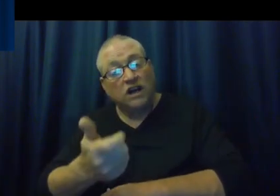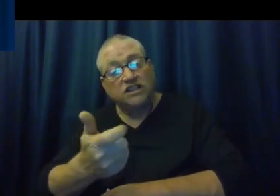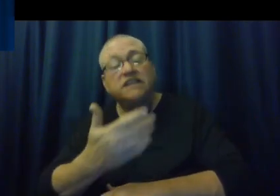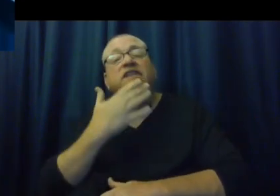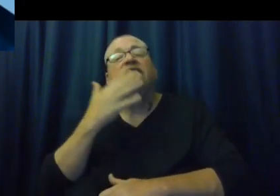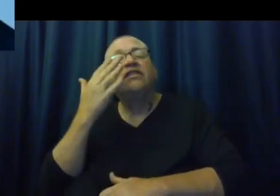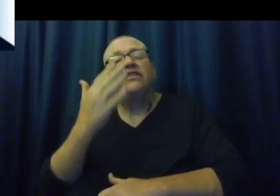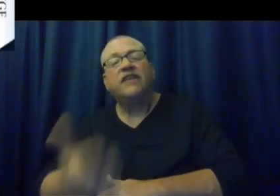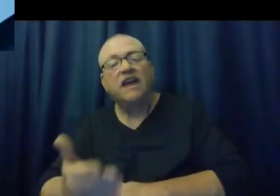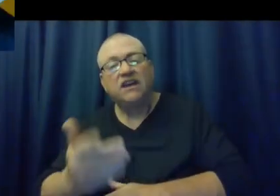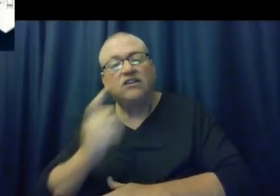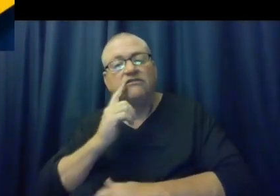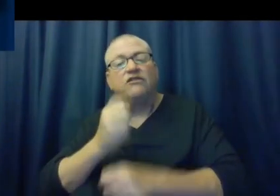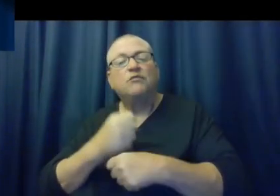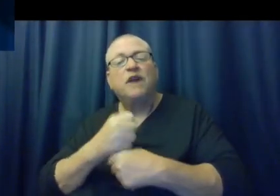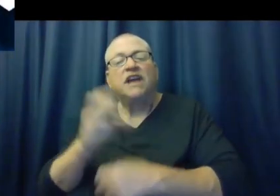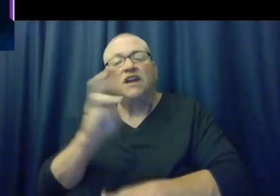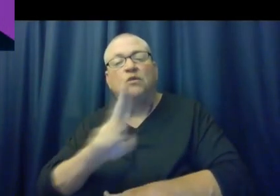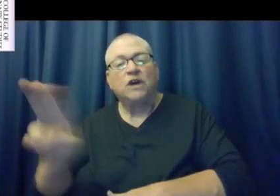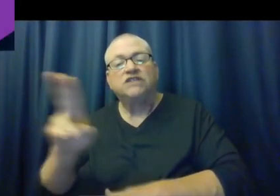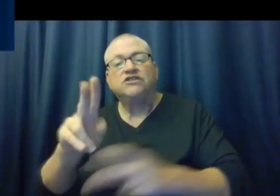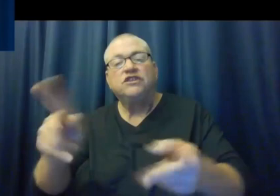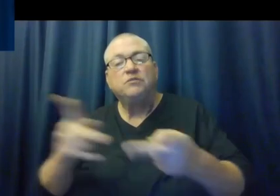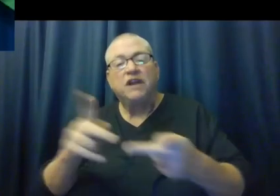proud to serve.